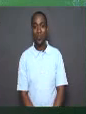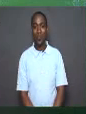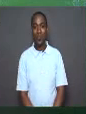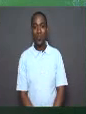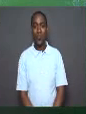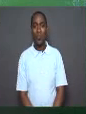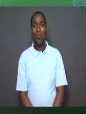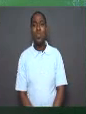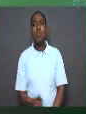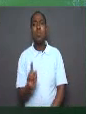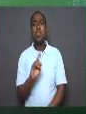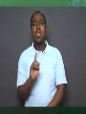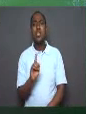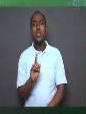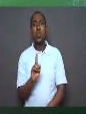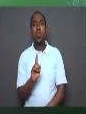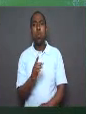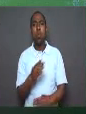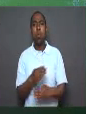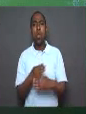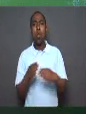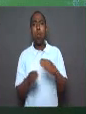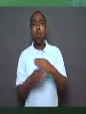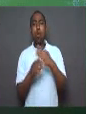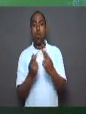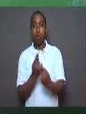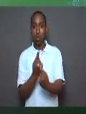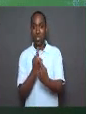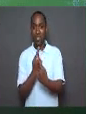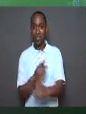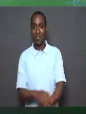What are the building blocks of proteins?